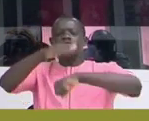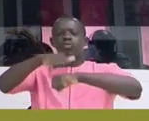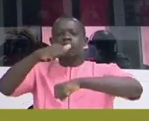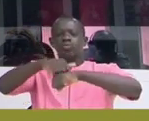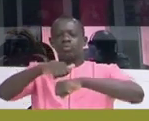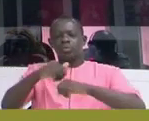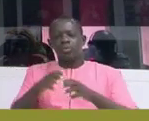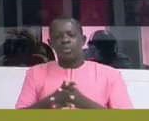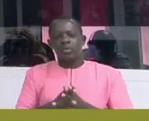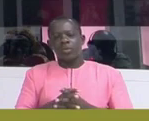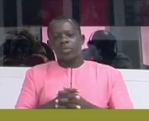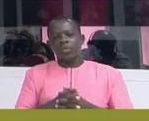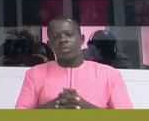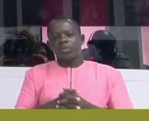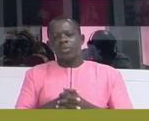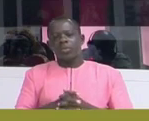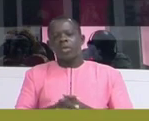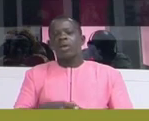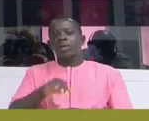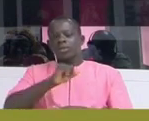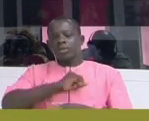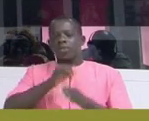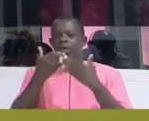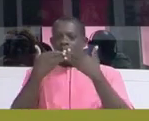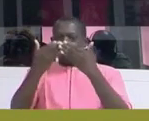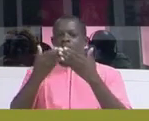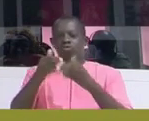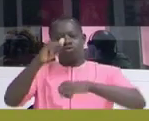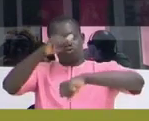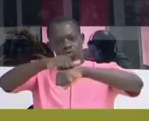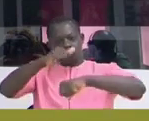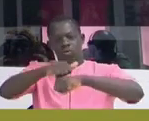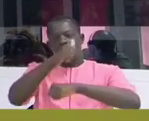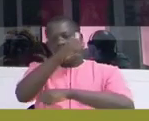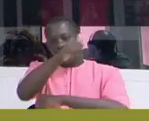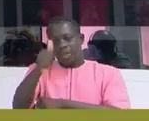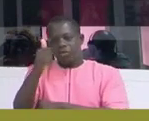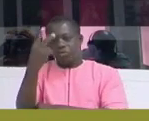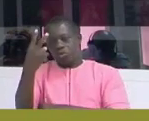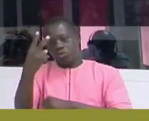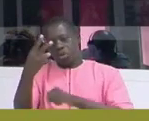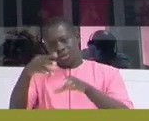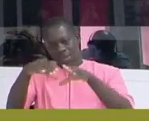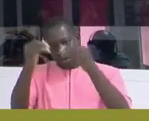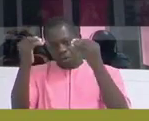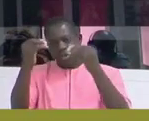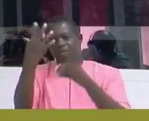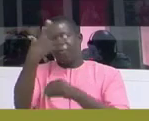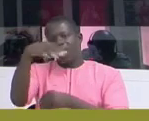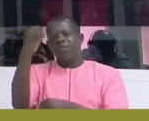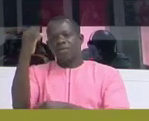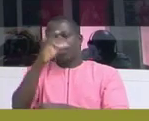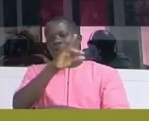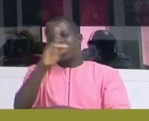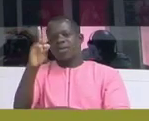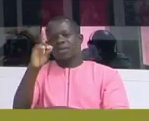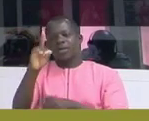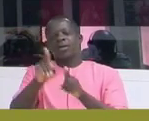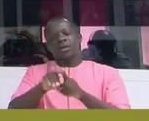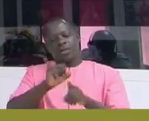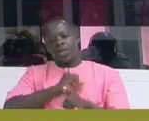2,000." He asked me, "What about the gravel? $2,500." I told him, "You will pay $2,500."